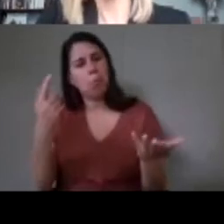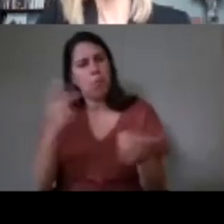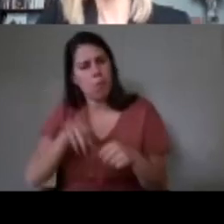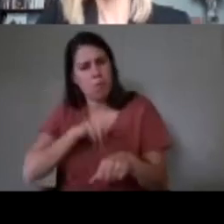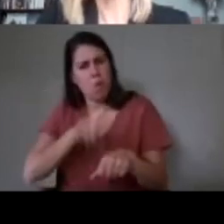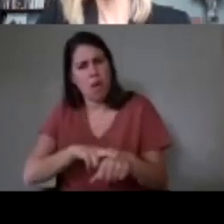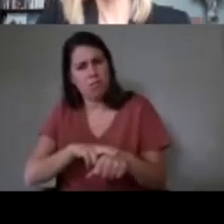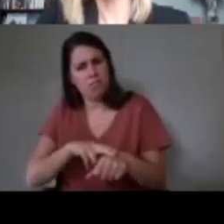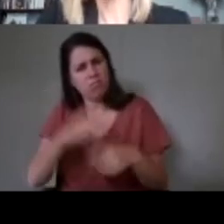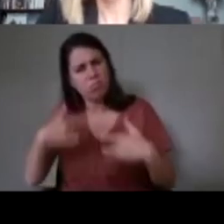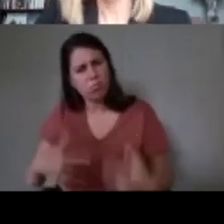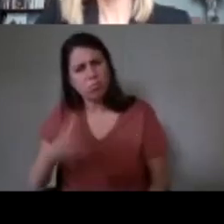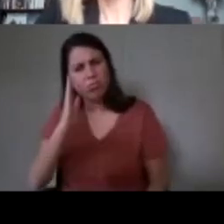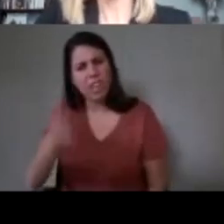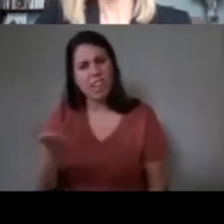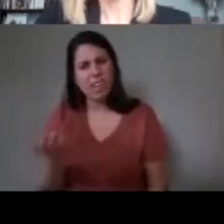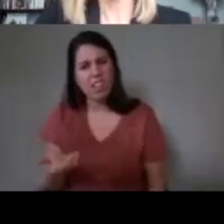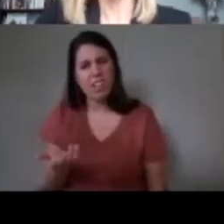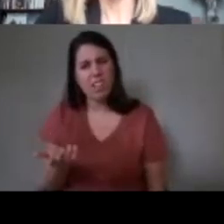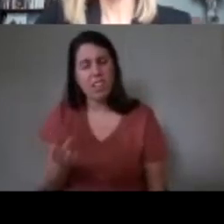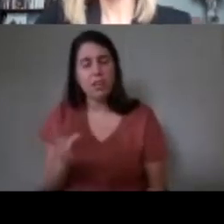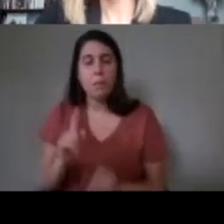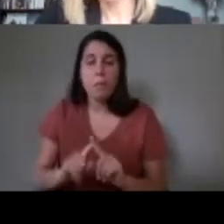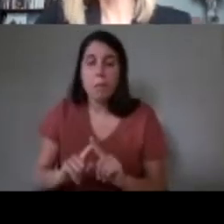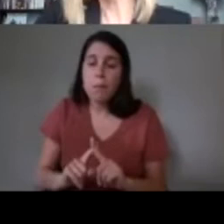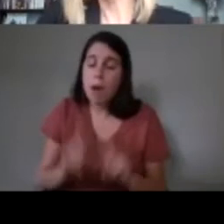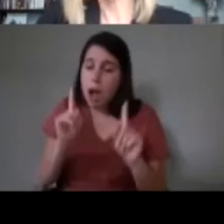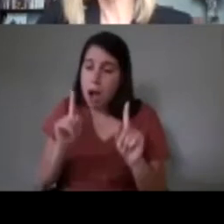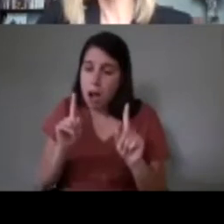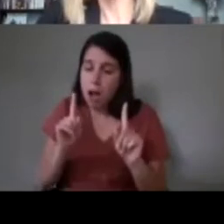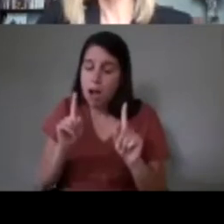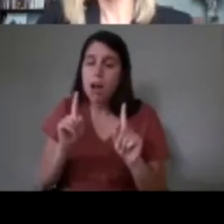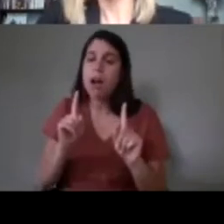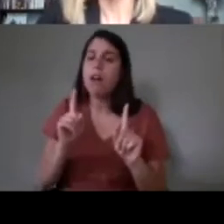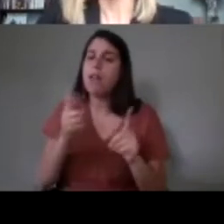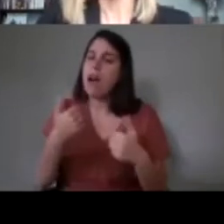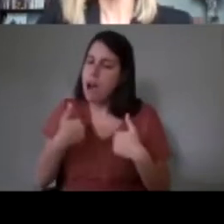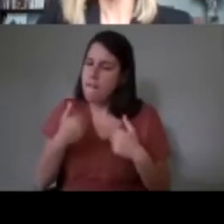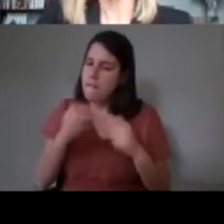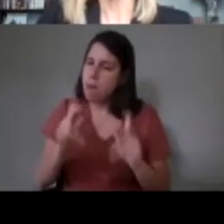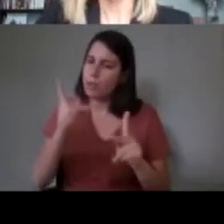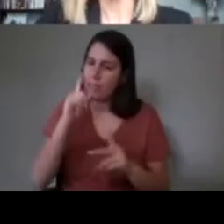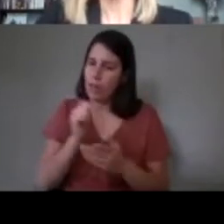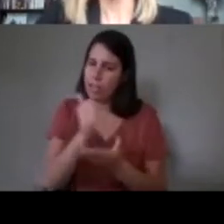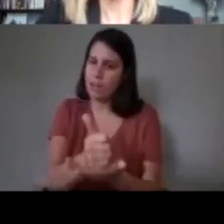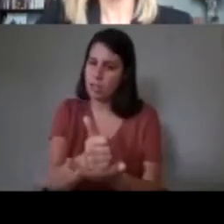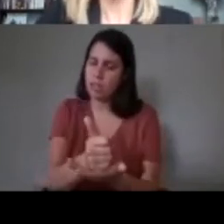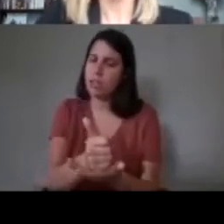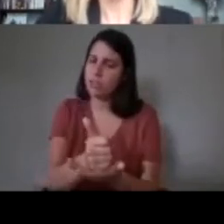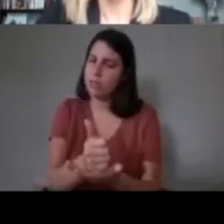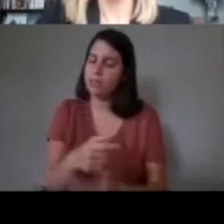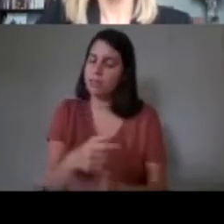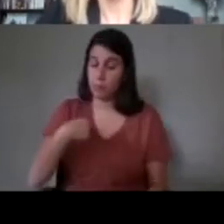be depressed. However, there is opportunity for intervention, such that we found just a bit